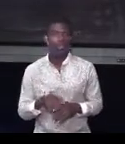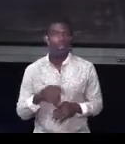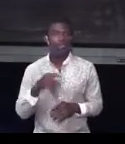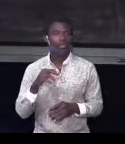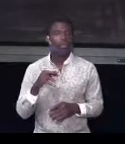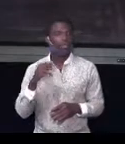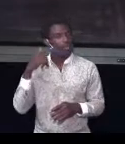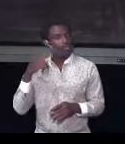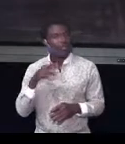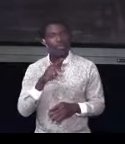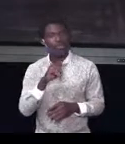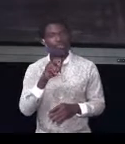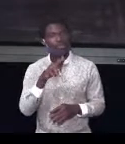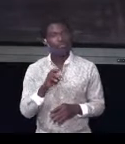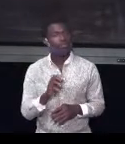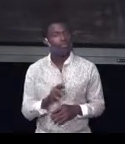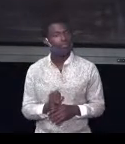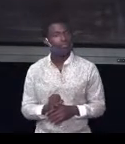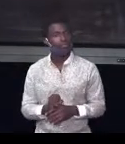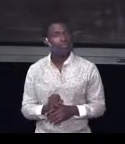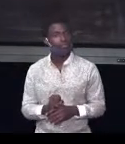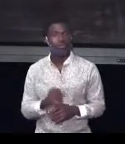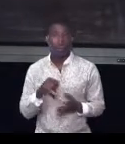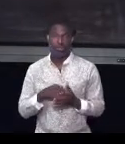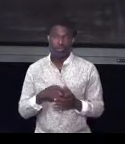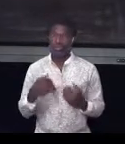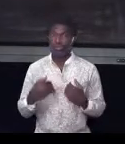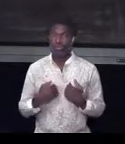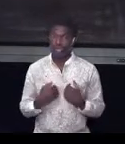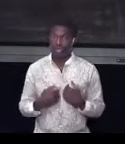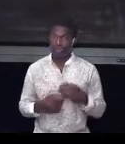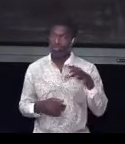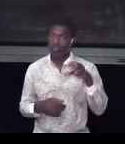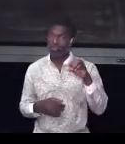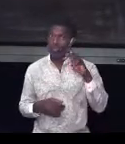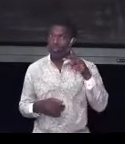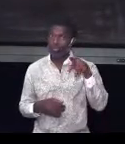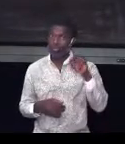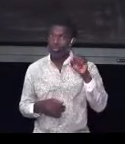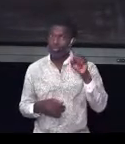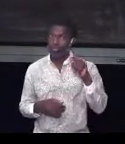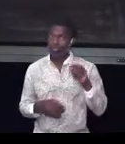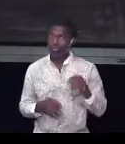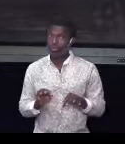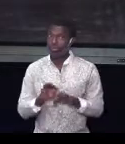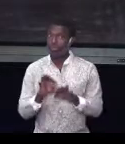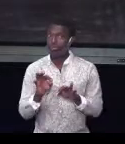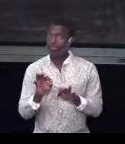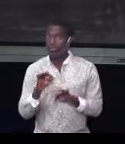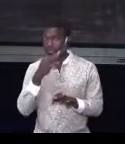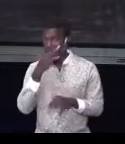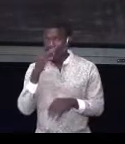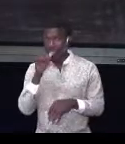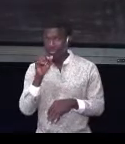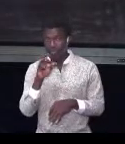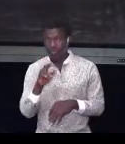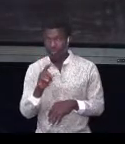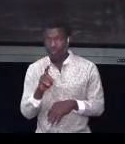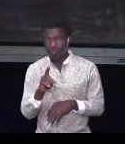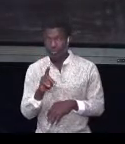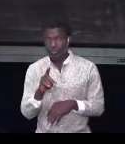green manure. That's natural fertilizer, comprises of the compost, farmyard manure,